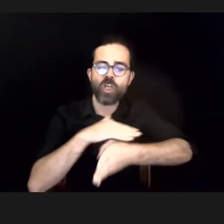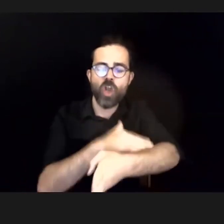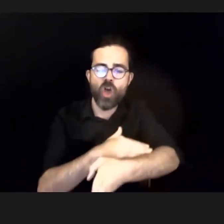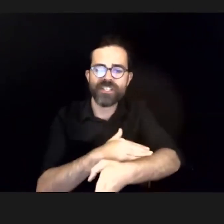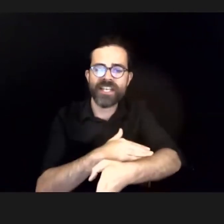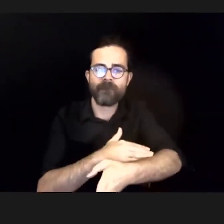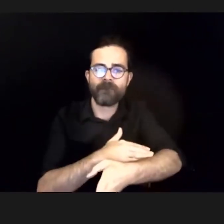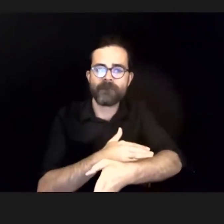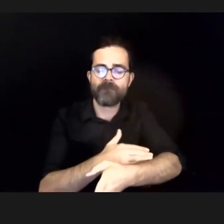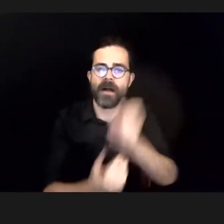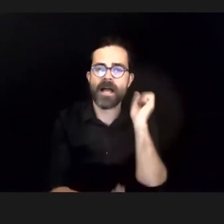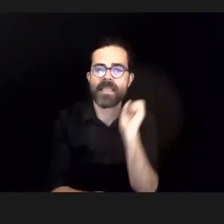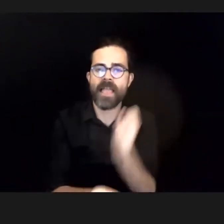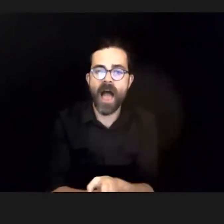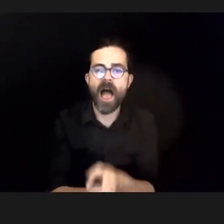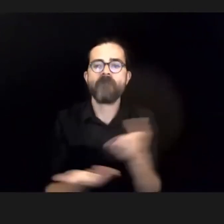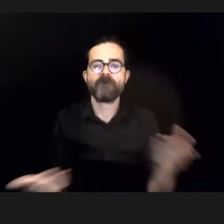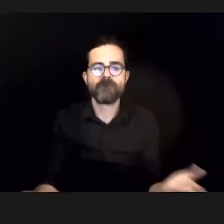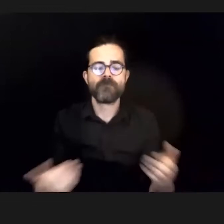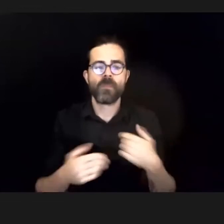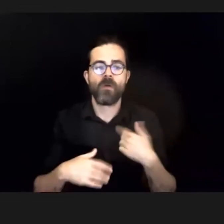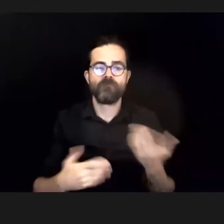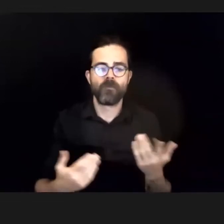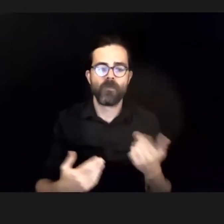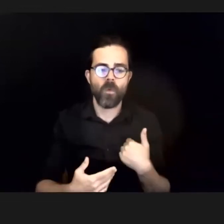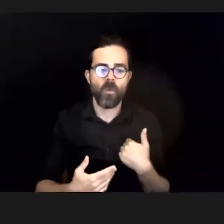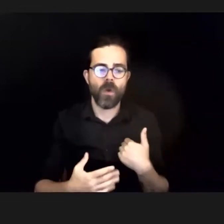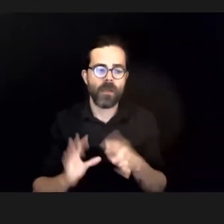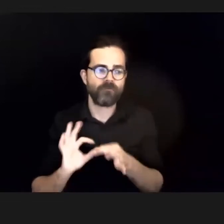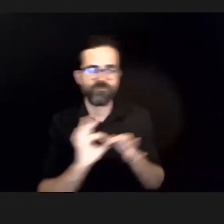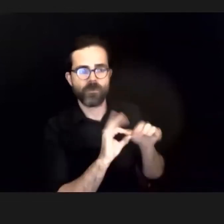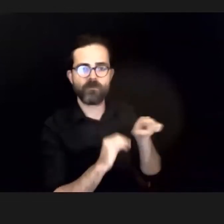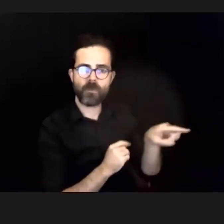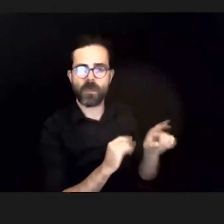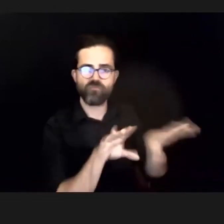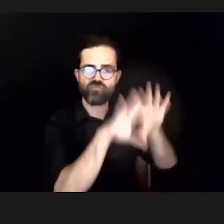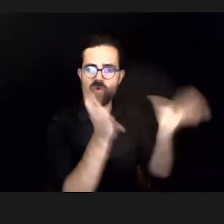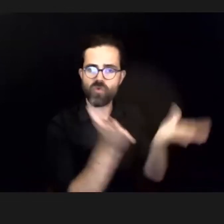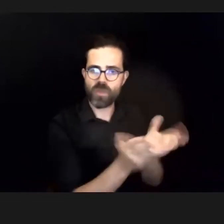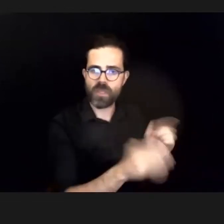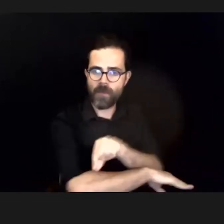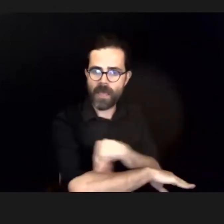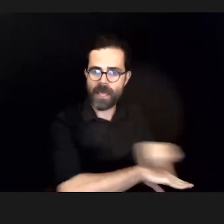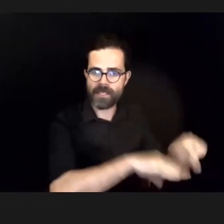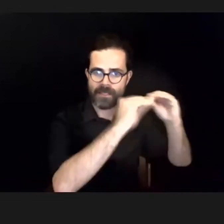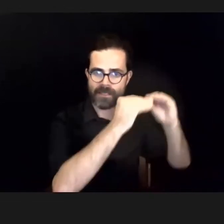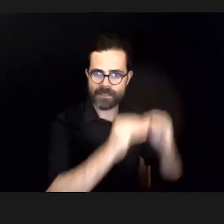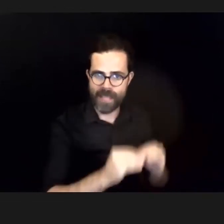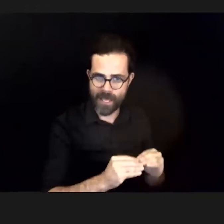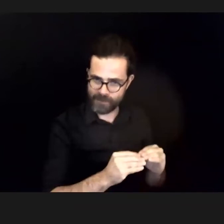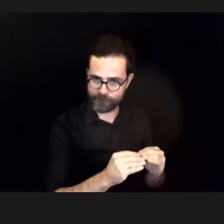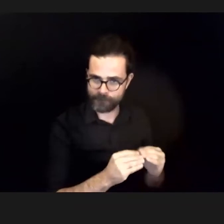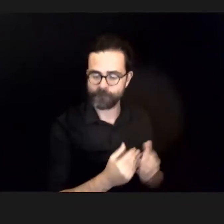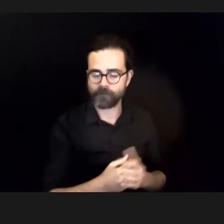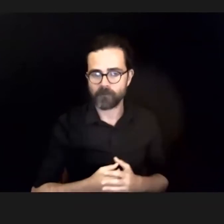based on a universal design and with an accessible technology and care system. So